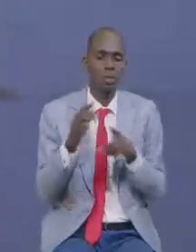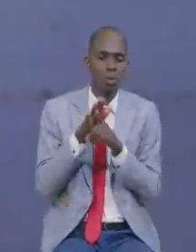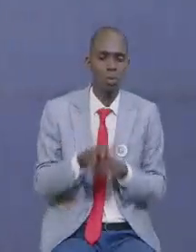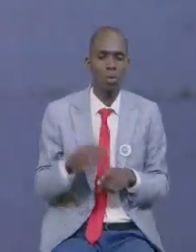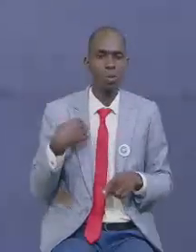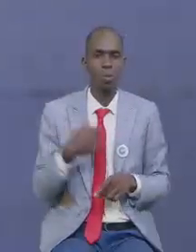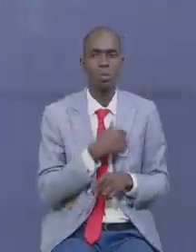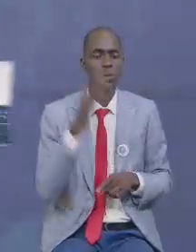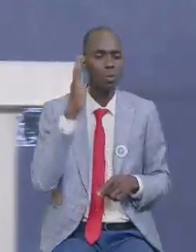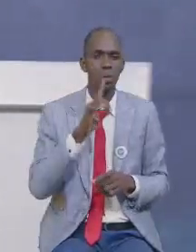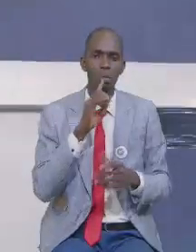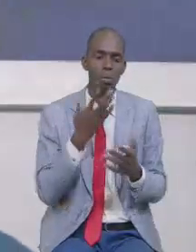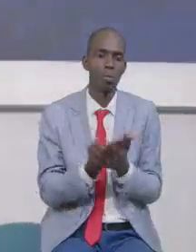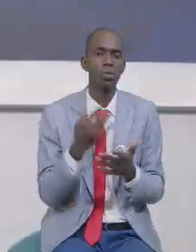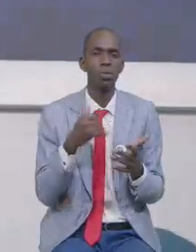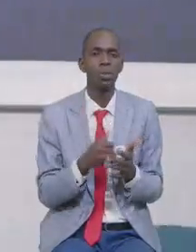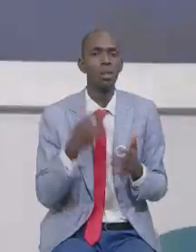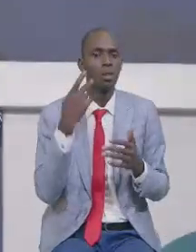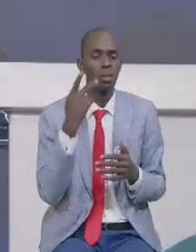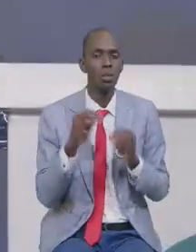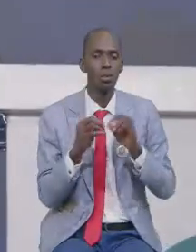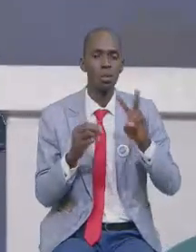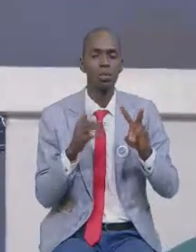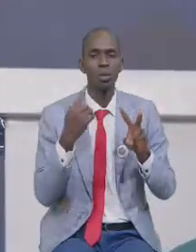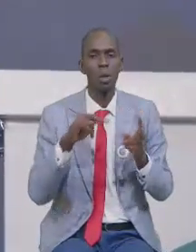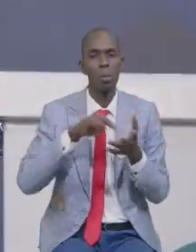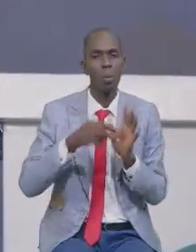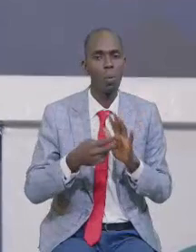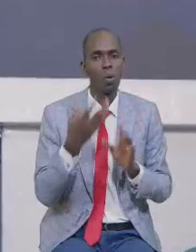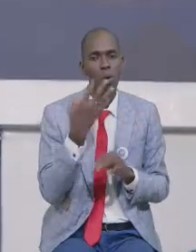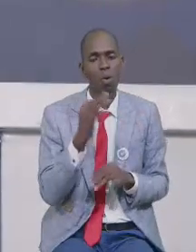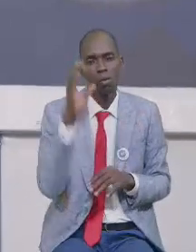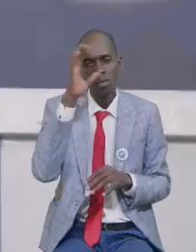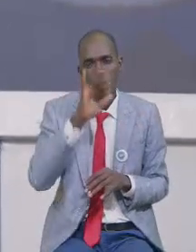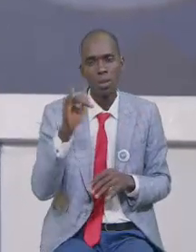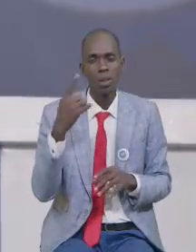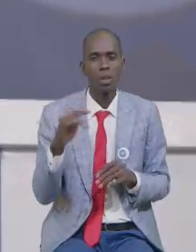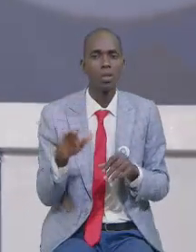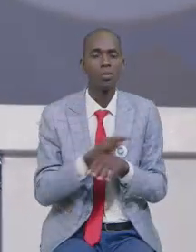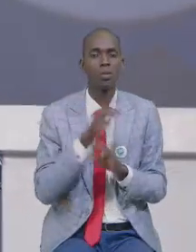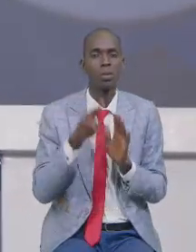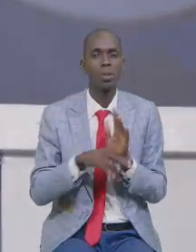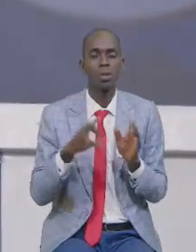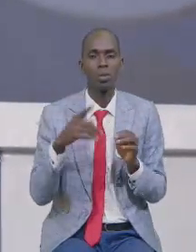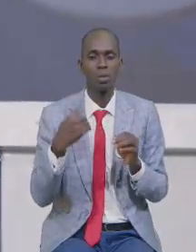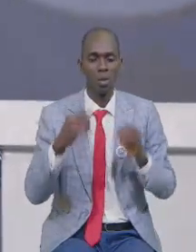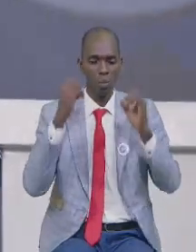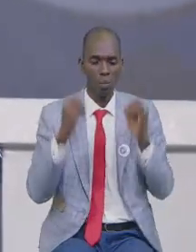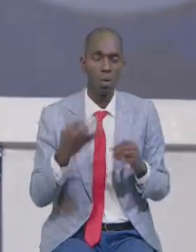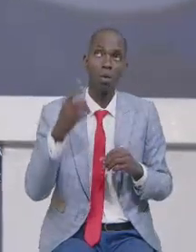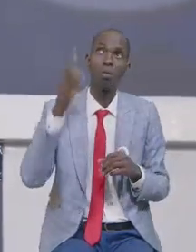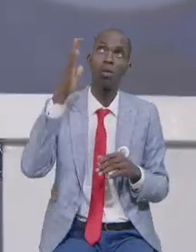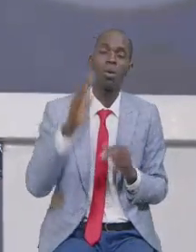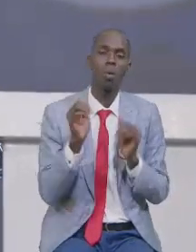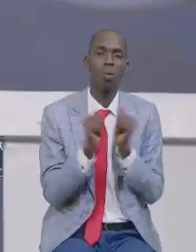We're talking about the purpose of seeking the fullness of the power of God with proof.